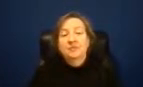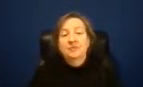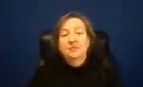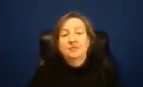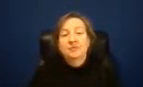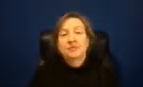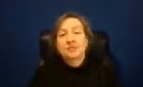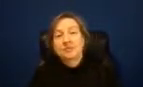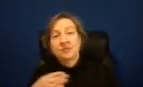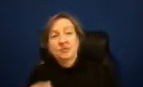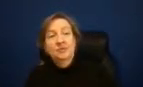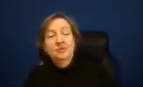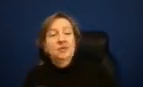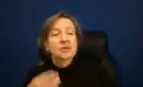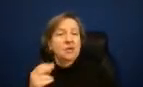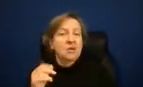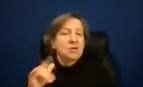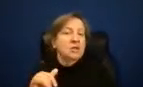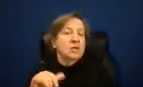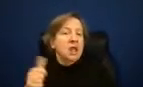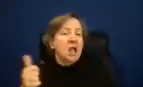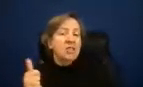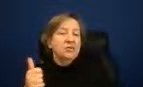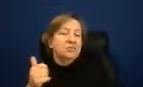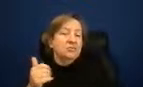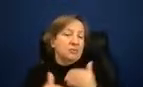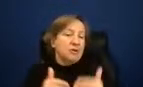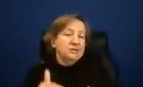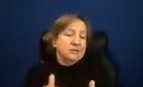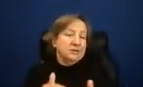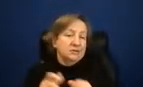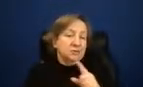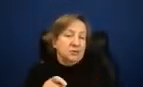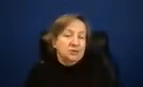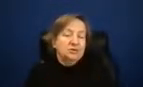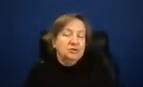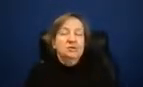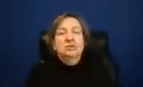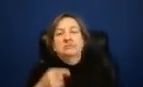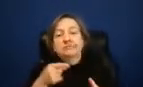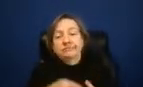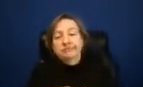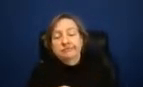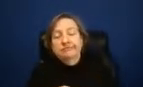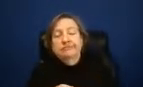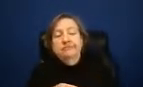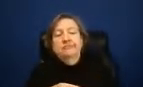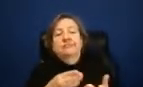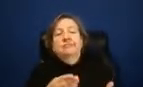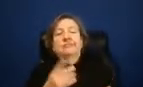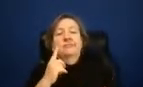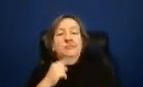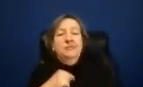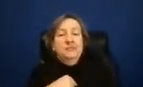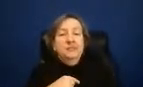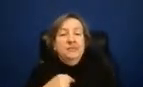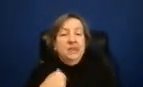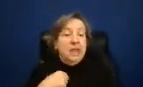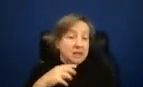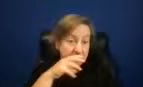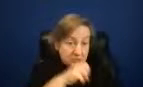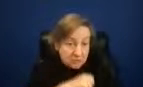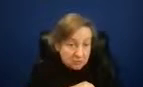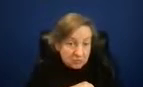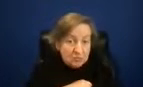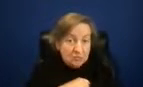This is more of a process question that this particular item just sort of brought to mind. So I'm assuming